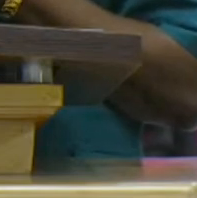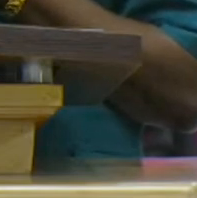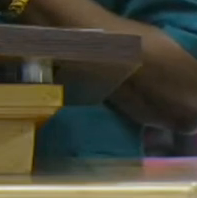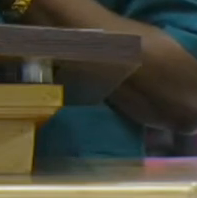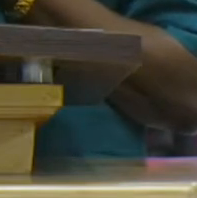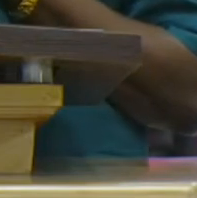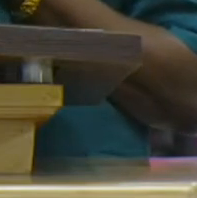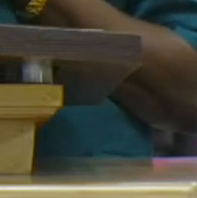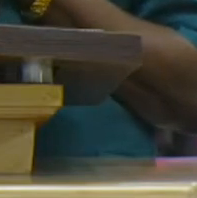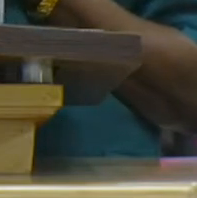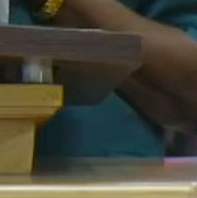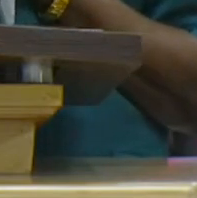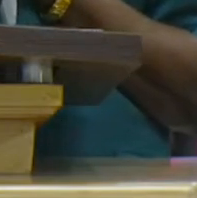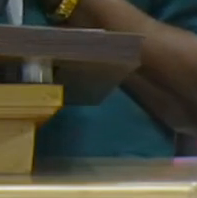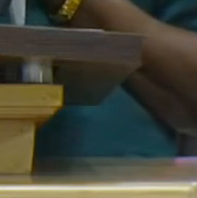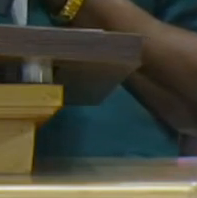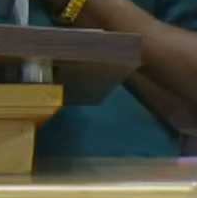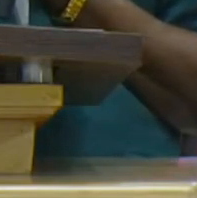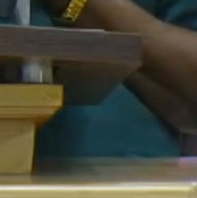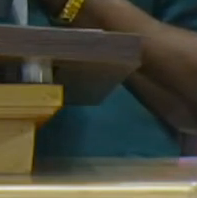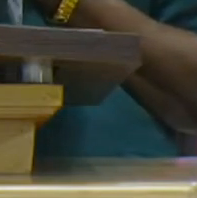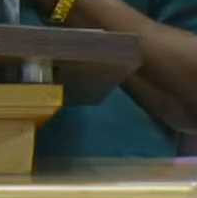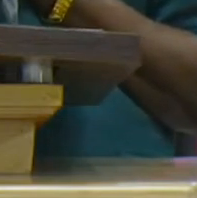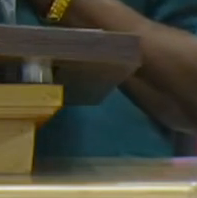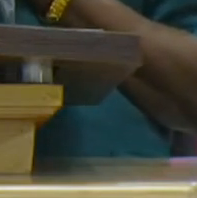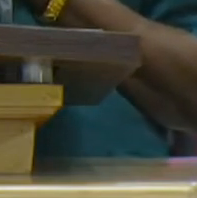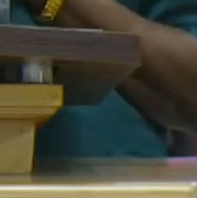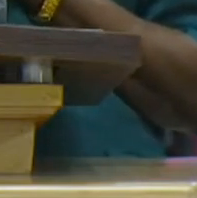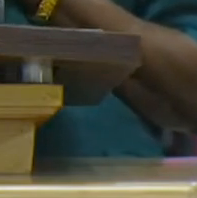And then finally, Lakuton,